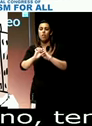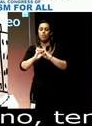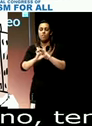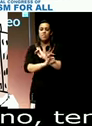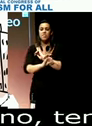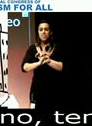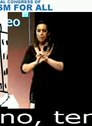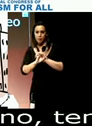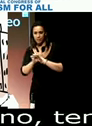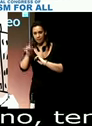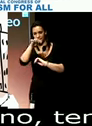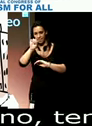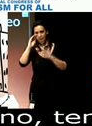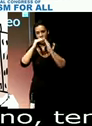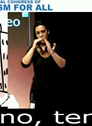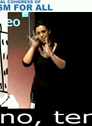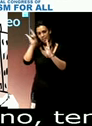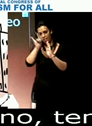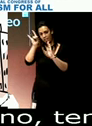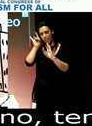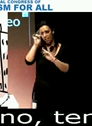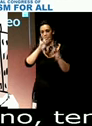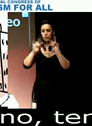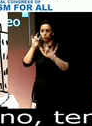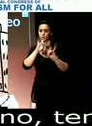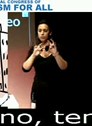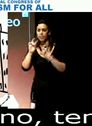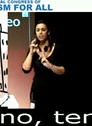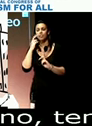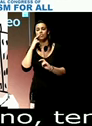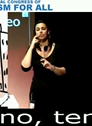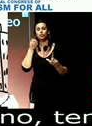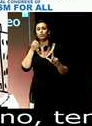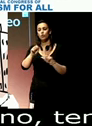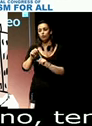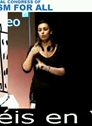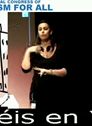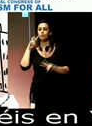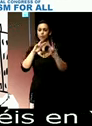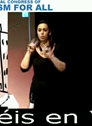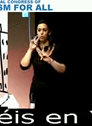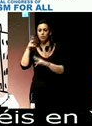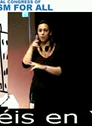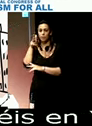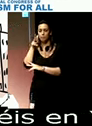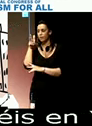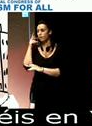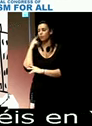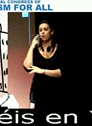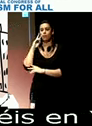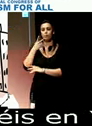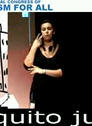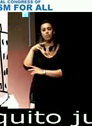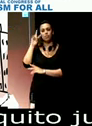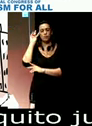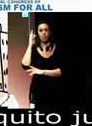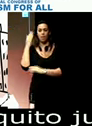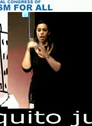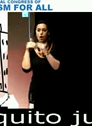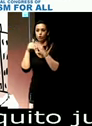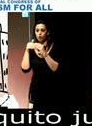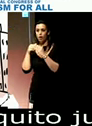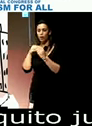Well, homework. Please download the app and test it yourself, check it yourself, and please have a look